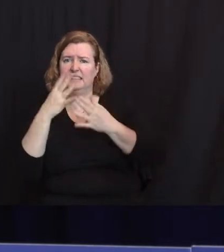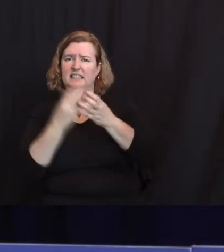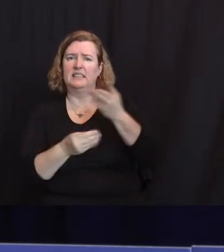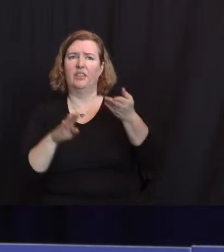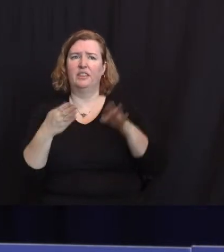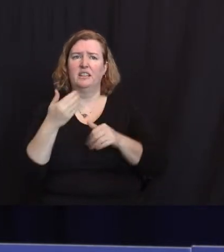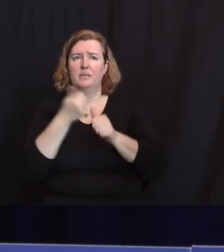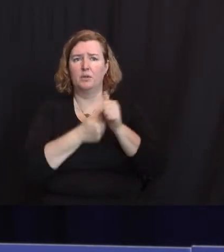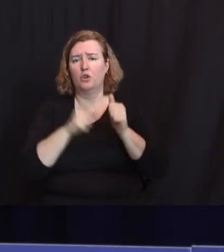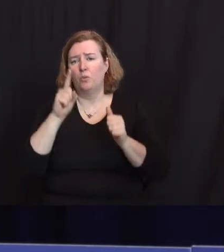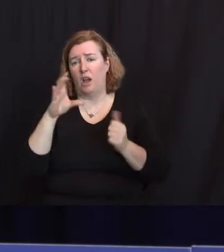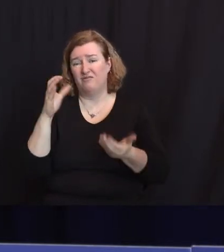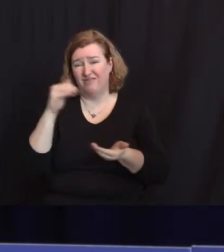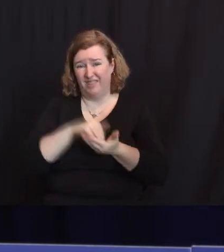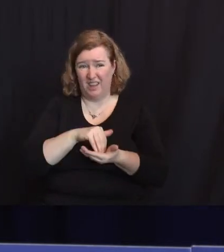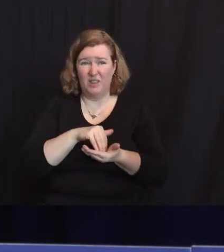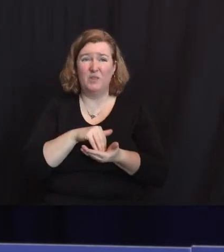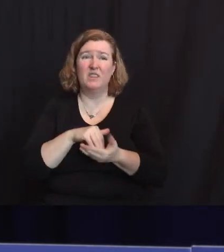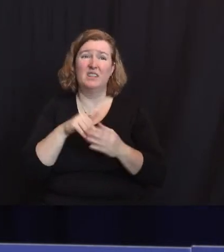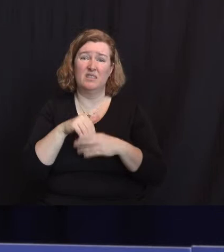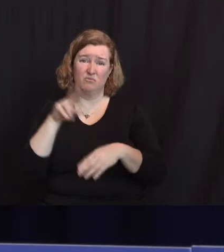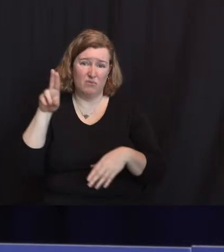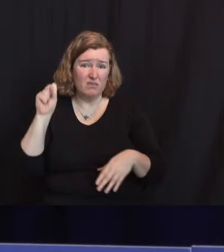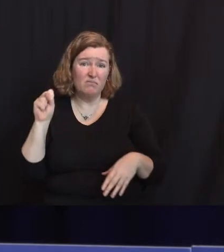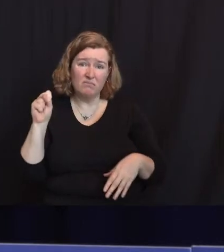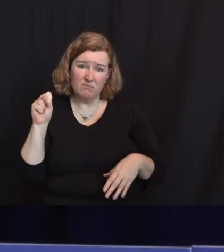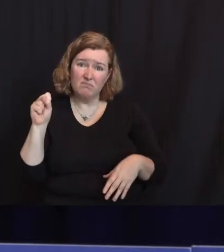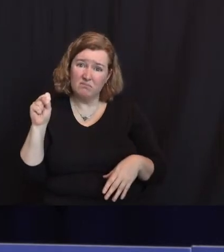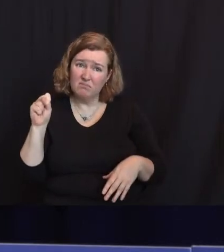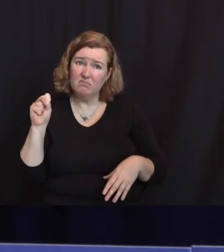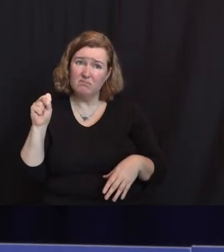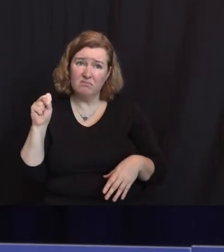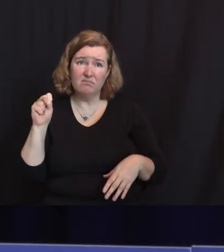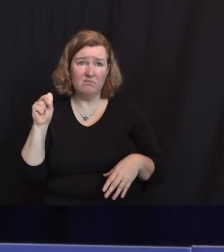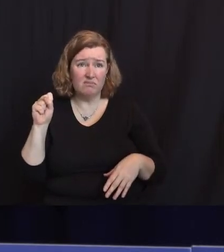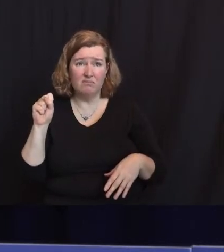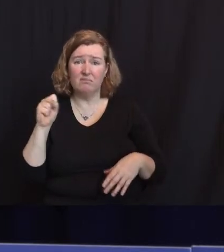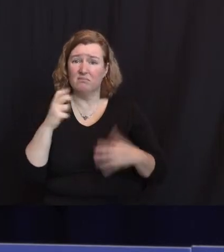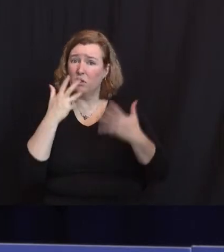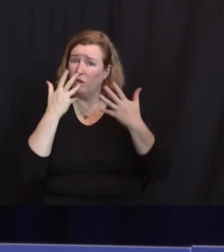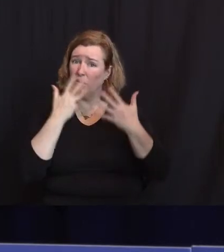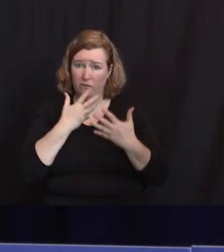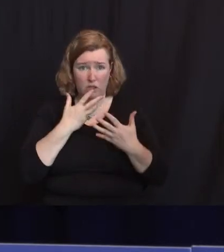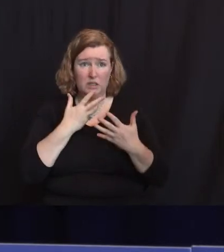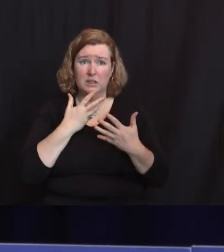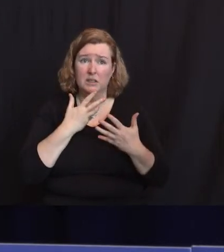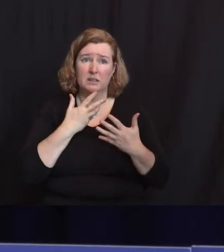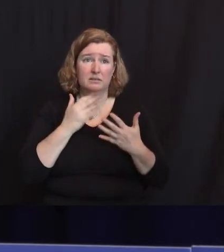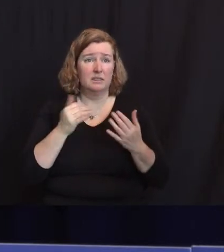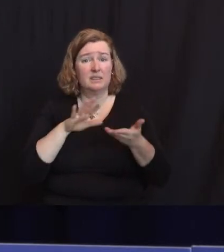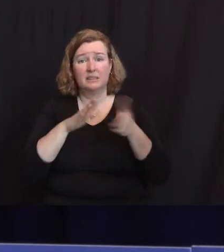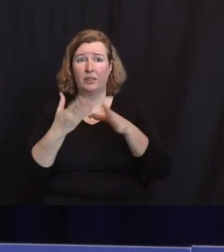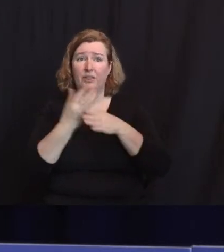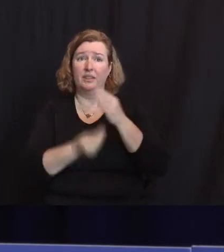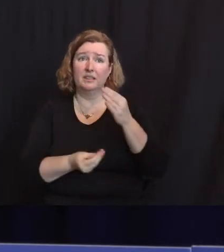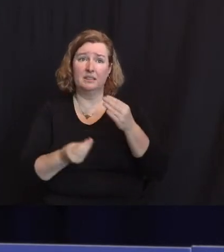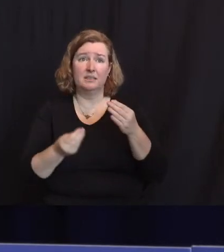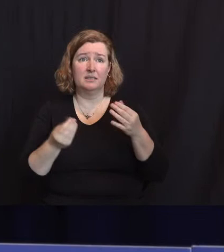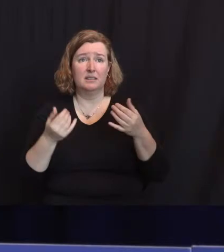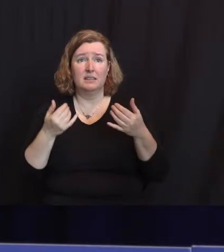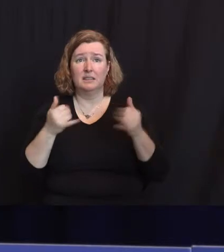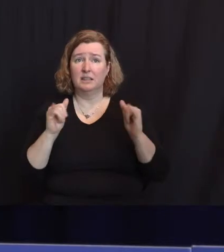100,000 in the United States per day. Unfortunately, our deaths still remain in double